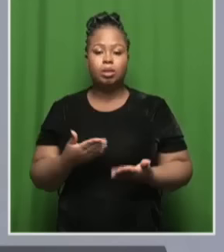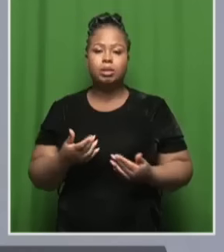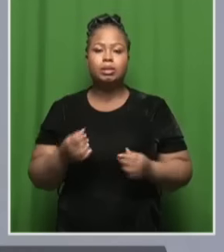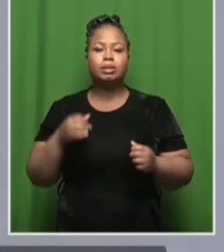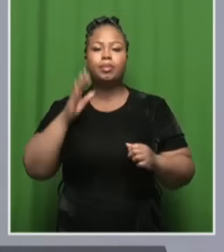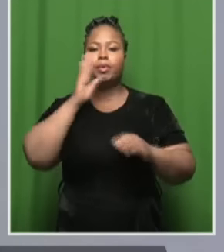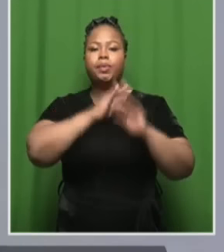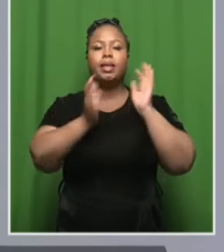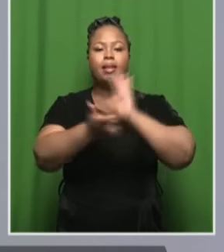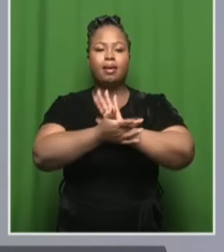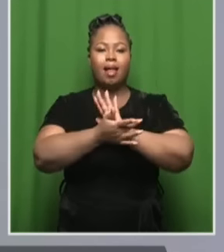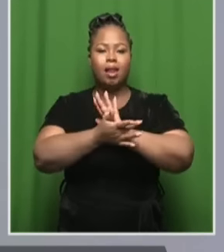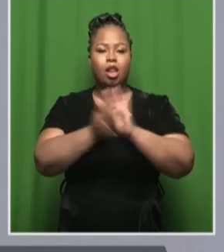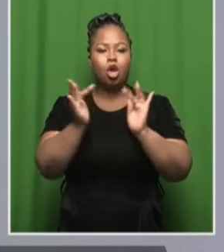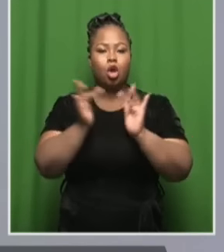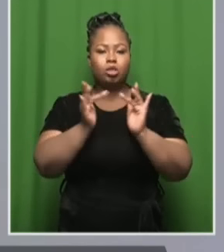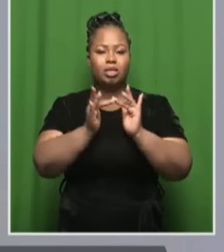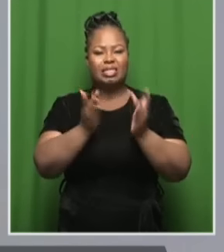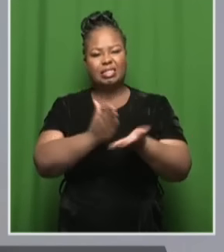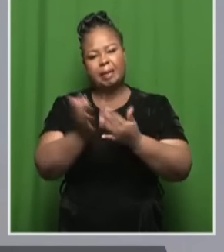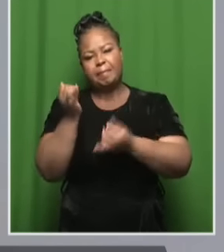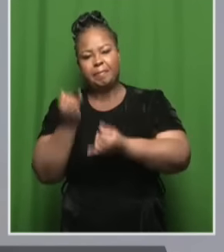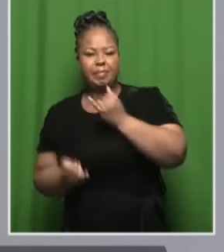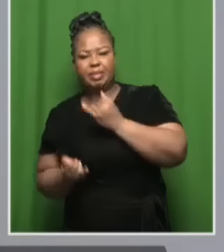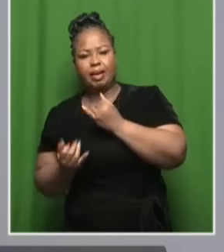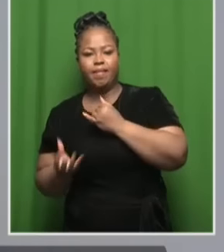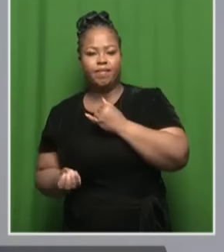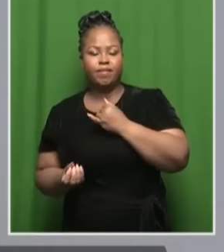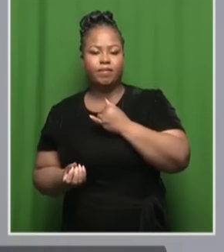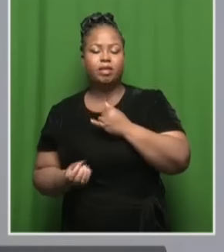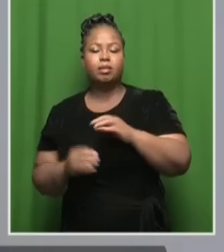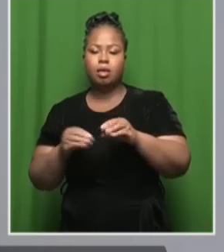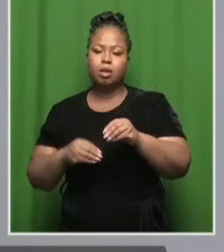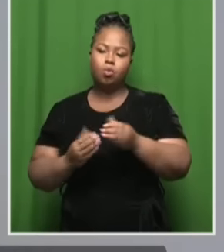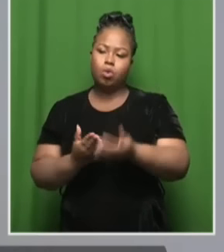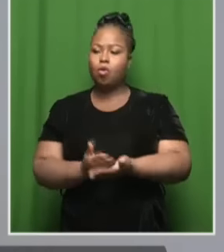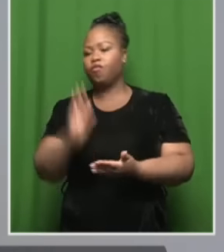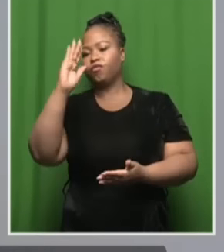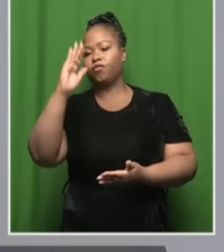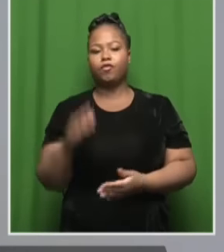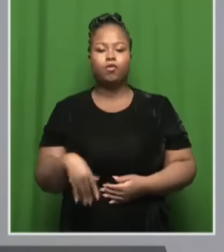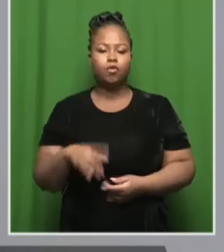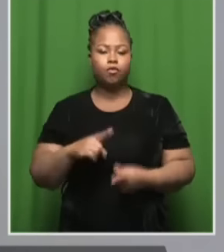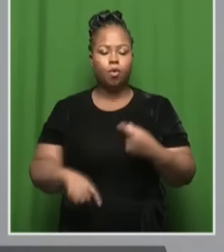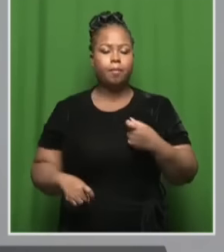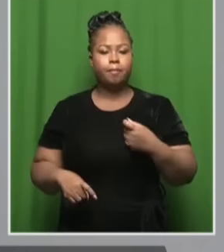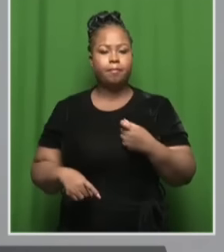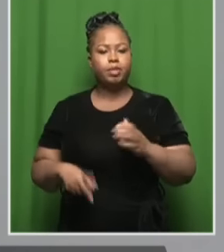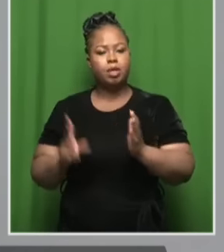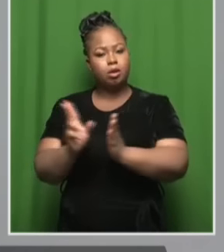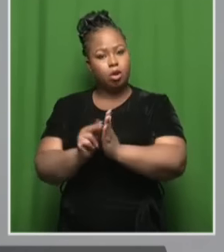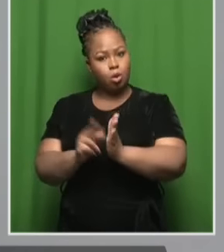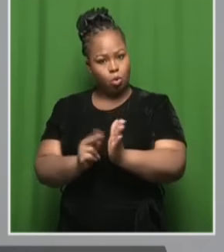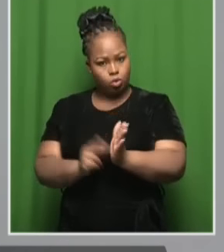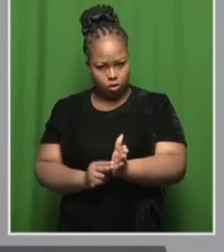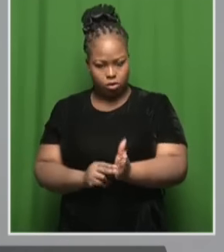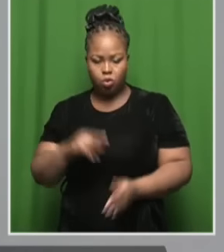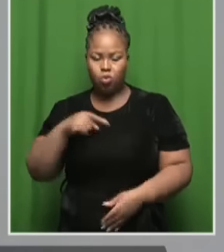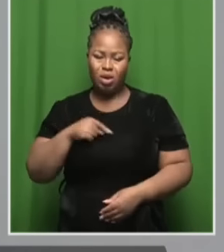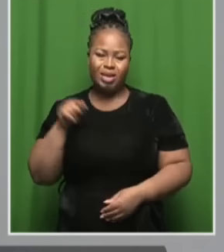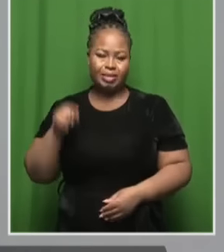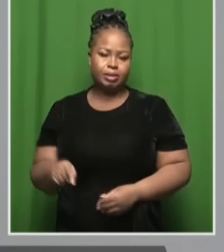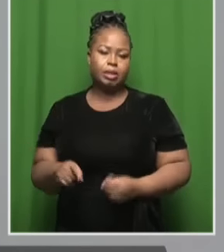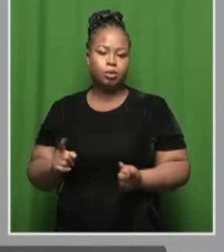bypassed or meters that are faulty, which we basically removed them from the TID rollover records, because those will be dealt